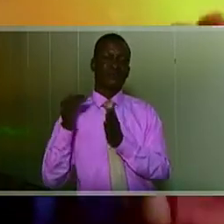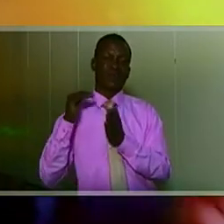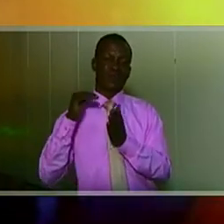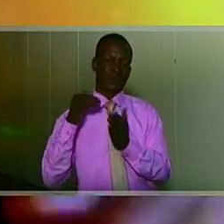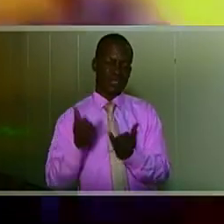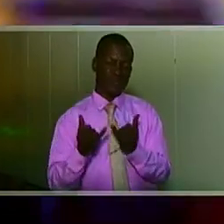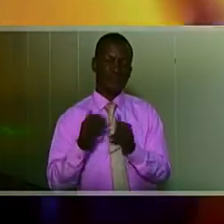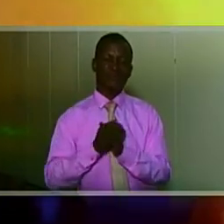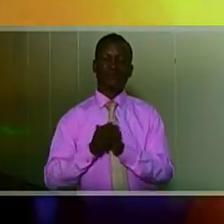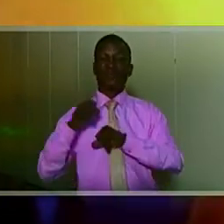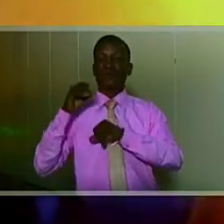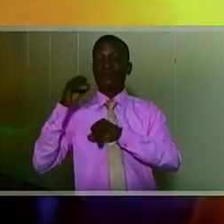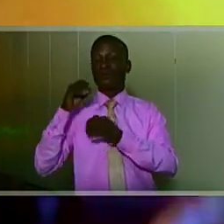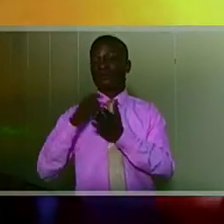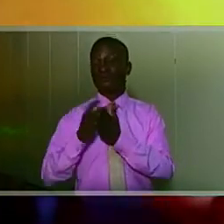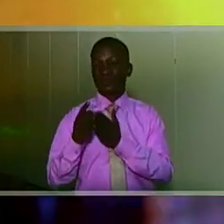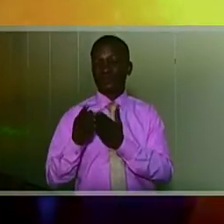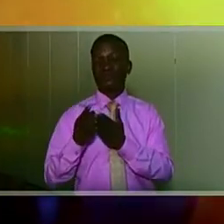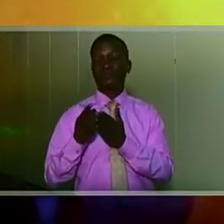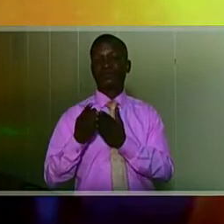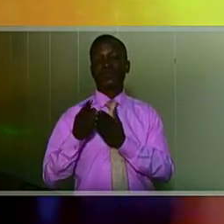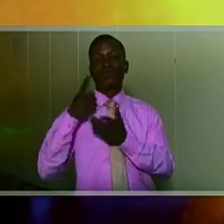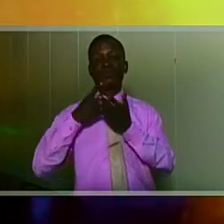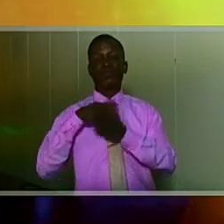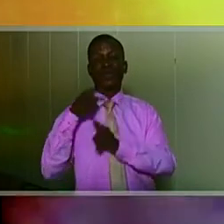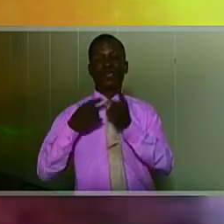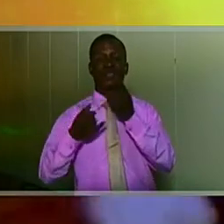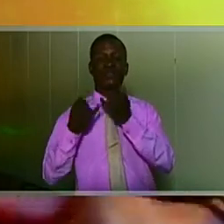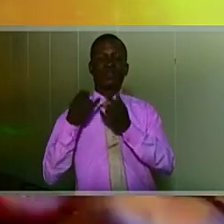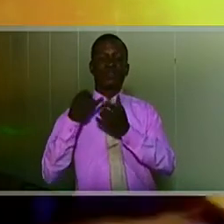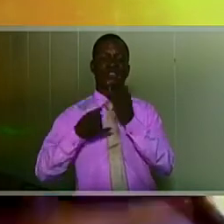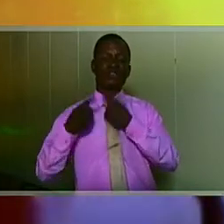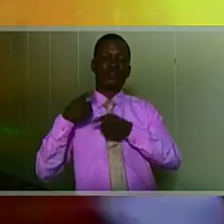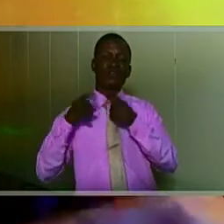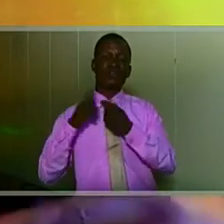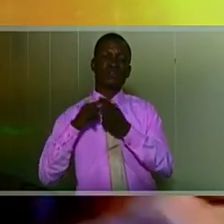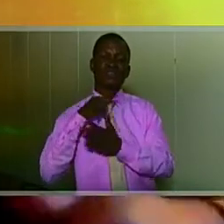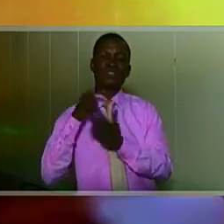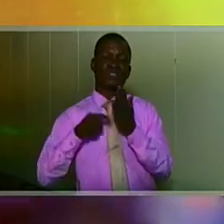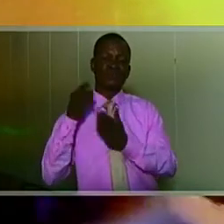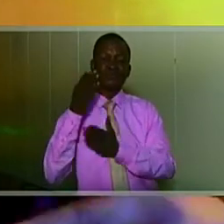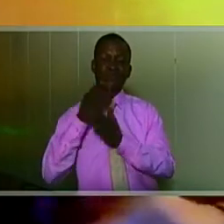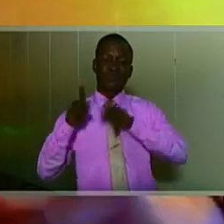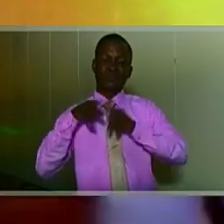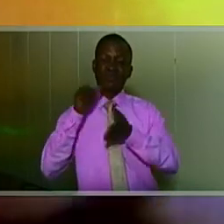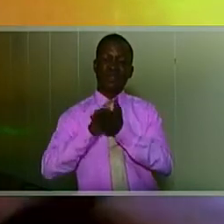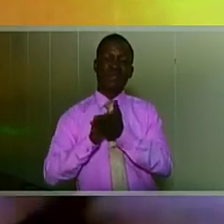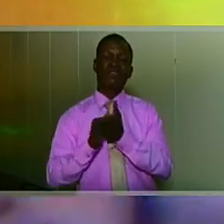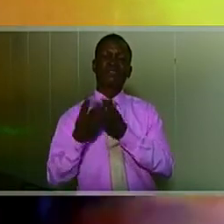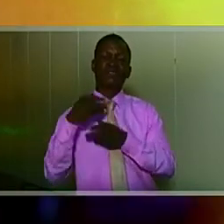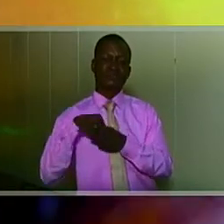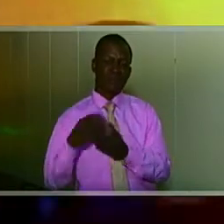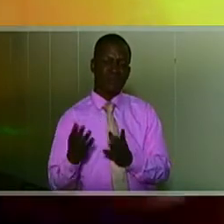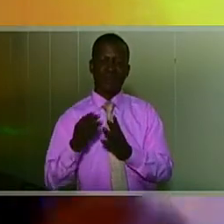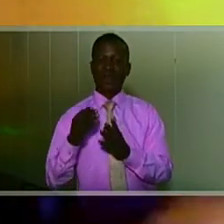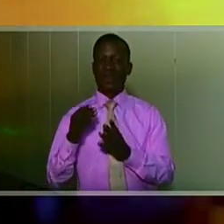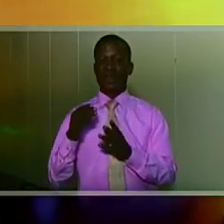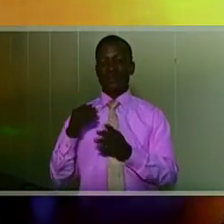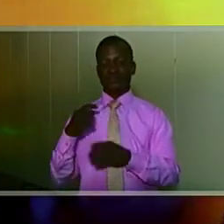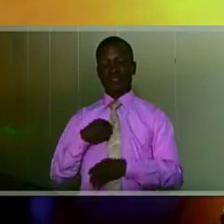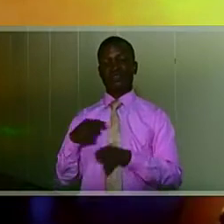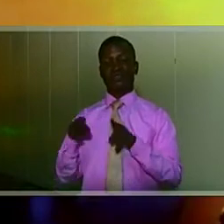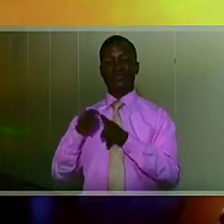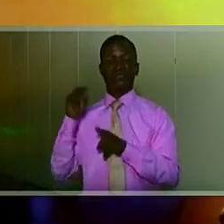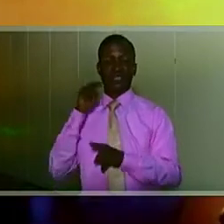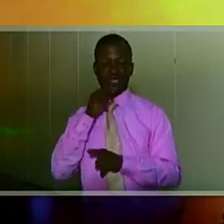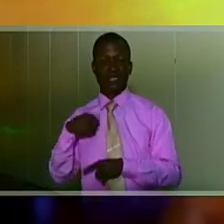there's always we against them when it comes to government and these people who claim to be the people. We are also Nigerians and we